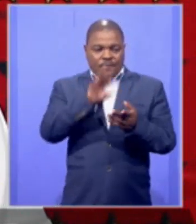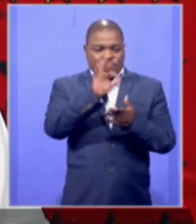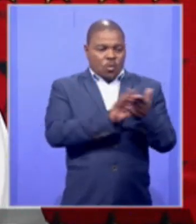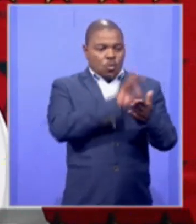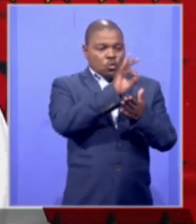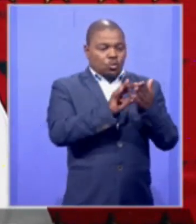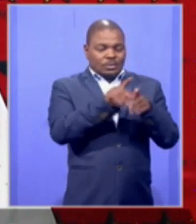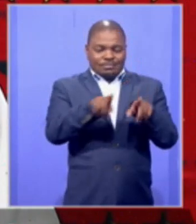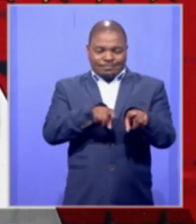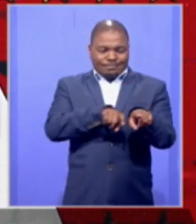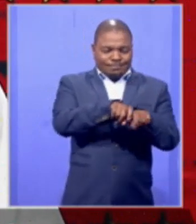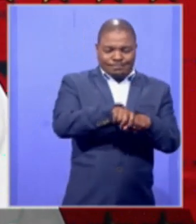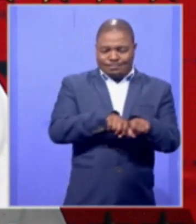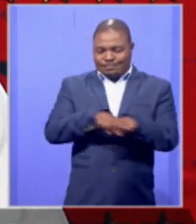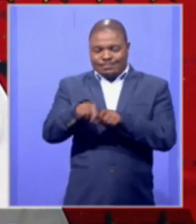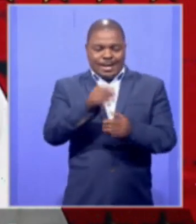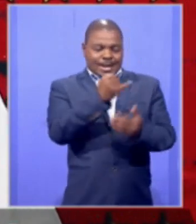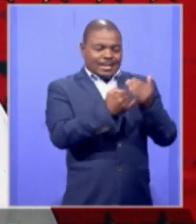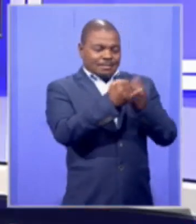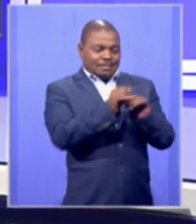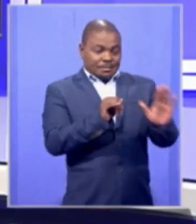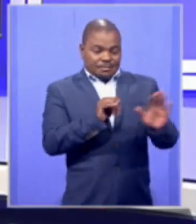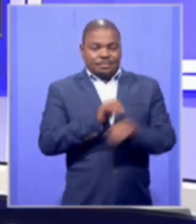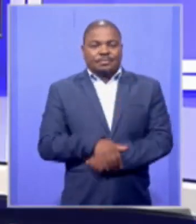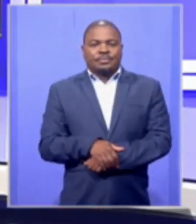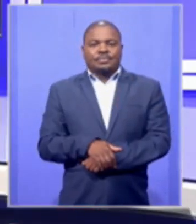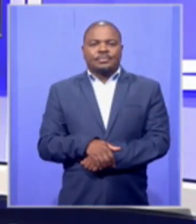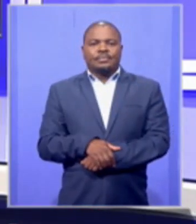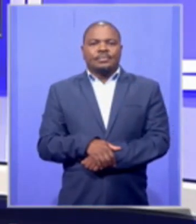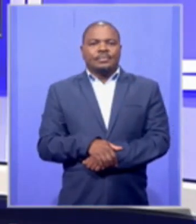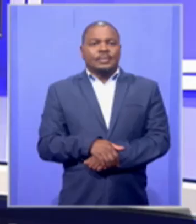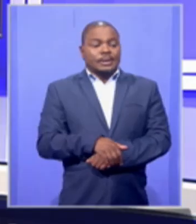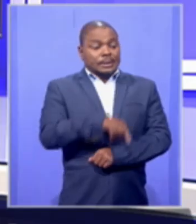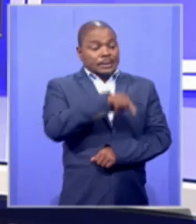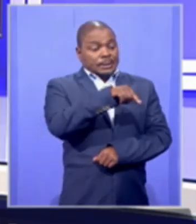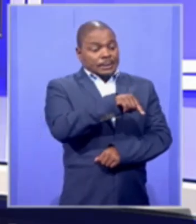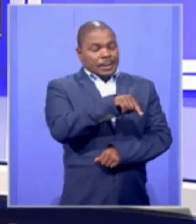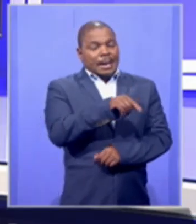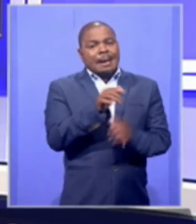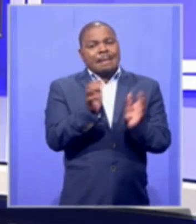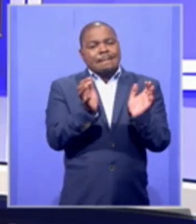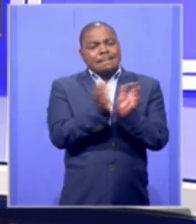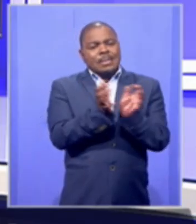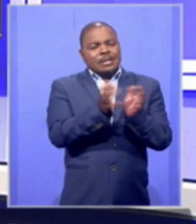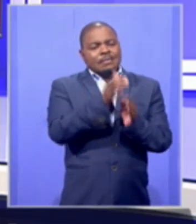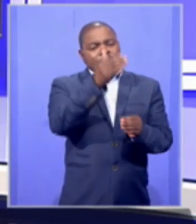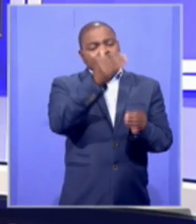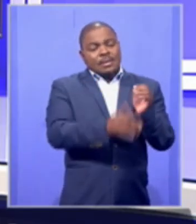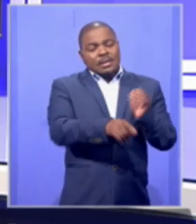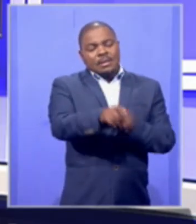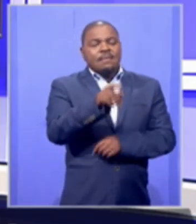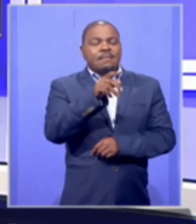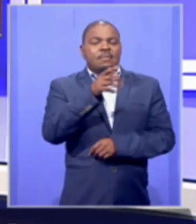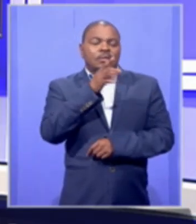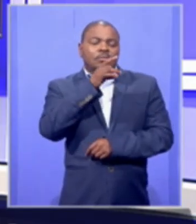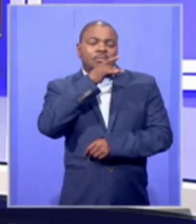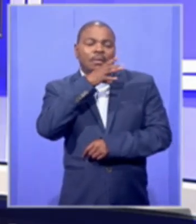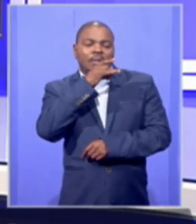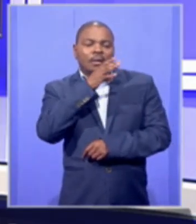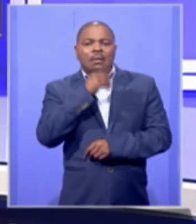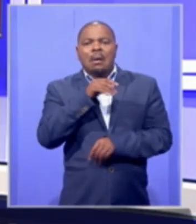elections independently. Jaanong kopano eno e khutla ka la matlhatso ke bomang ba bangwe ba ba solofetseng go bua kwa go yona.